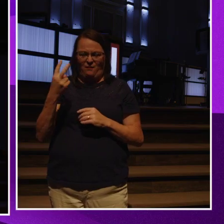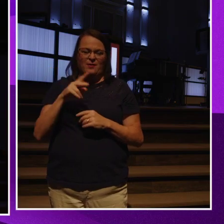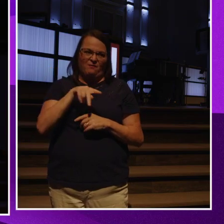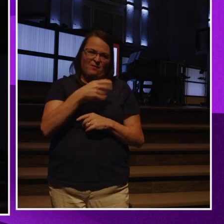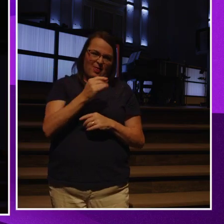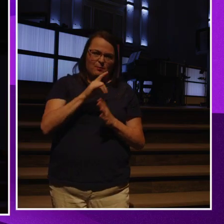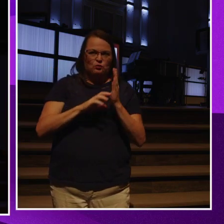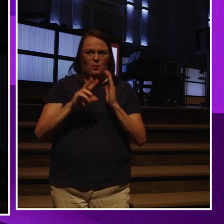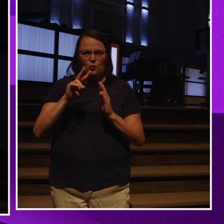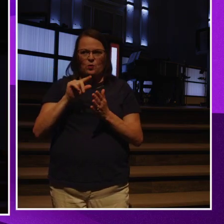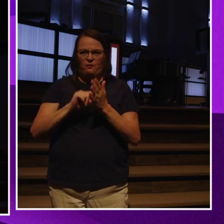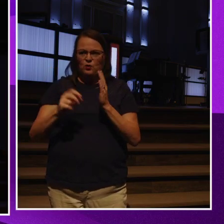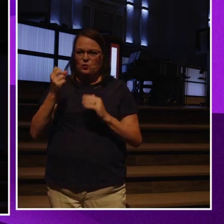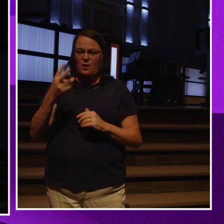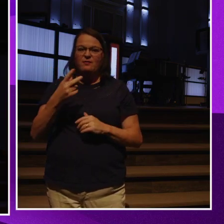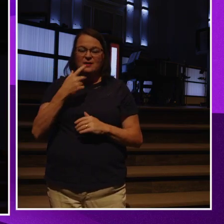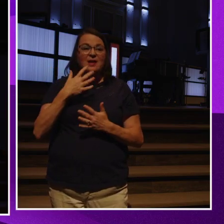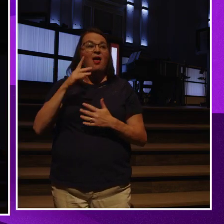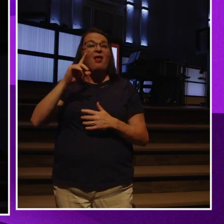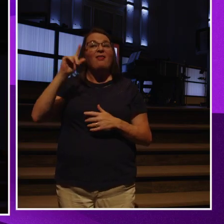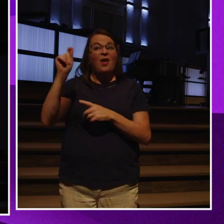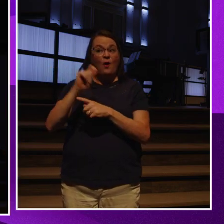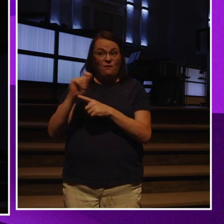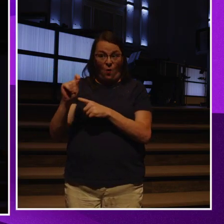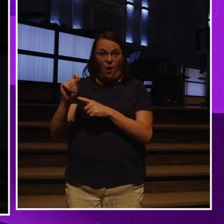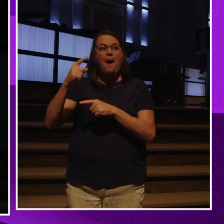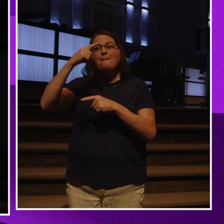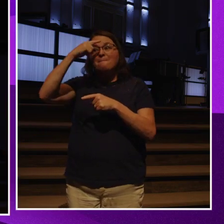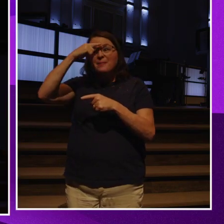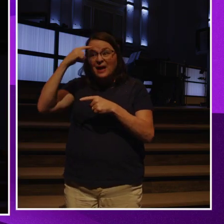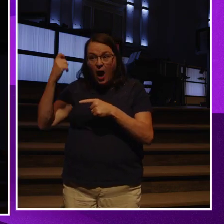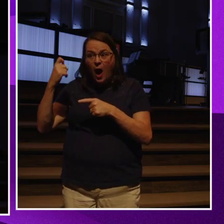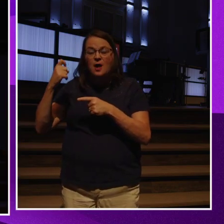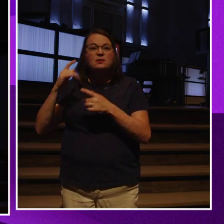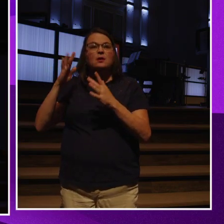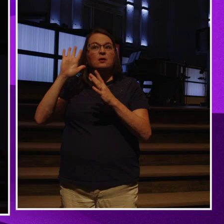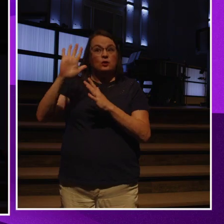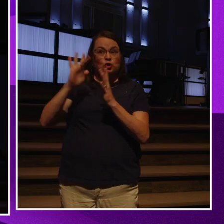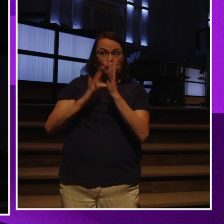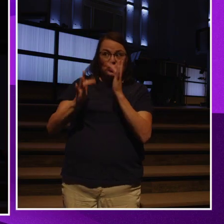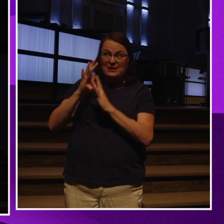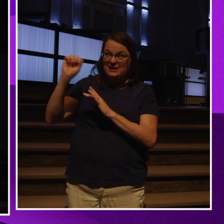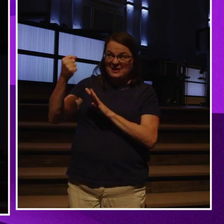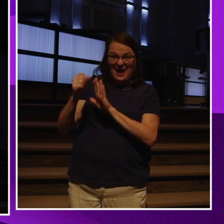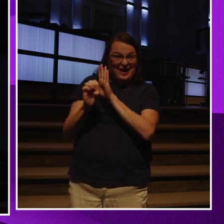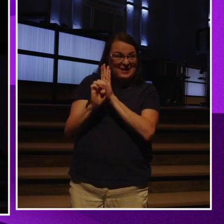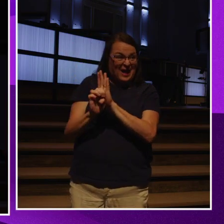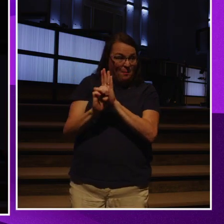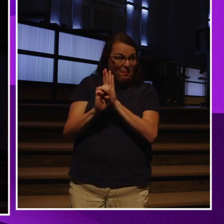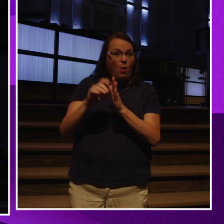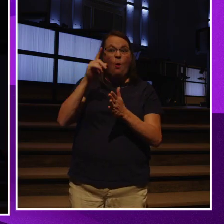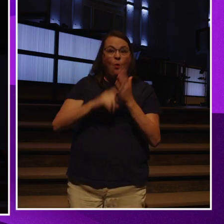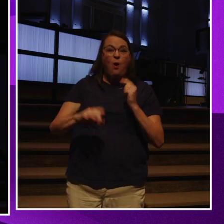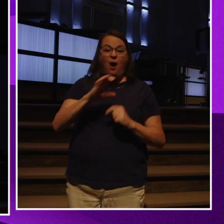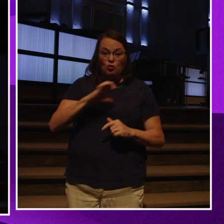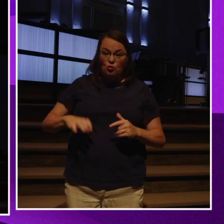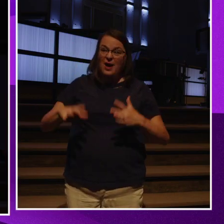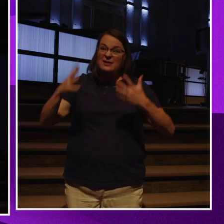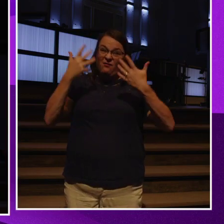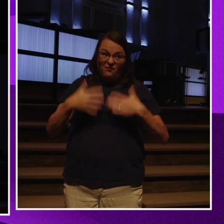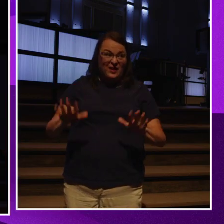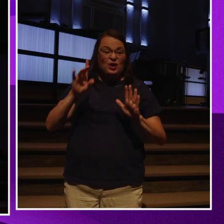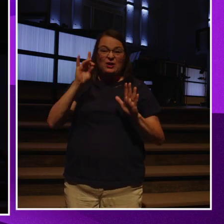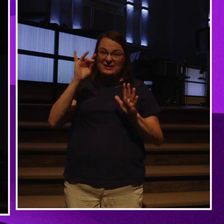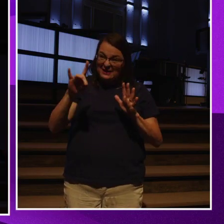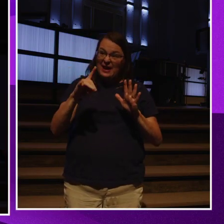verse 12, and he says, therefore, because of that, because of the example you have, because of what Christ has done, because